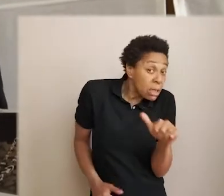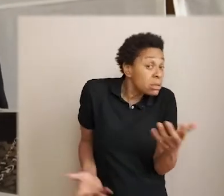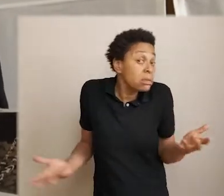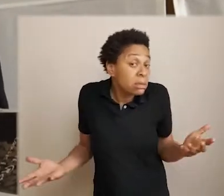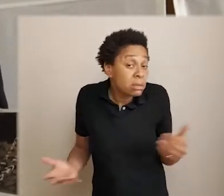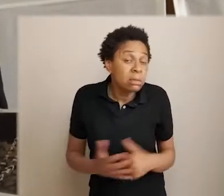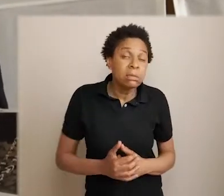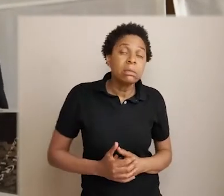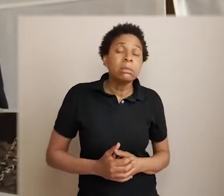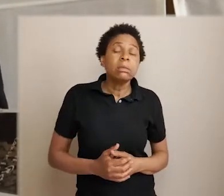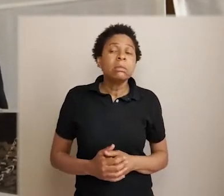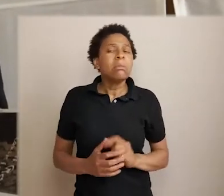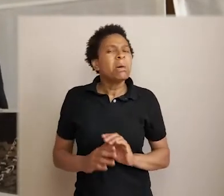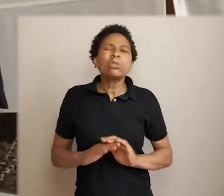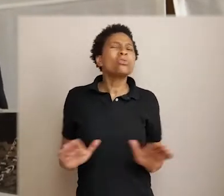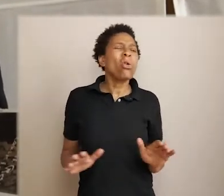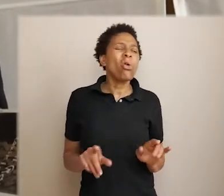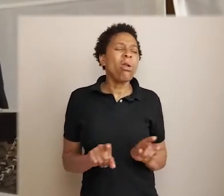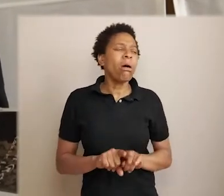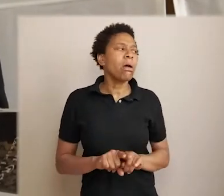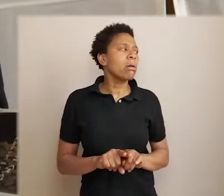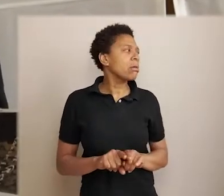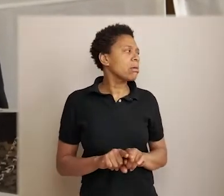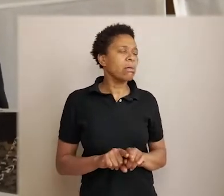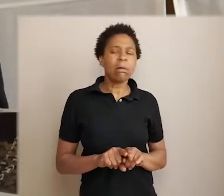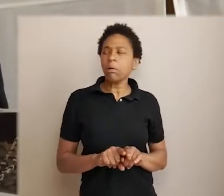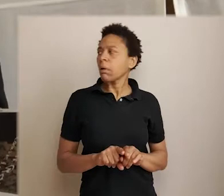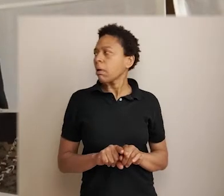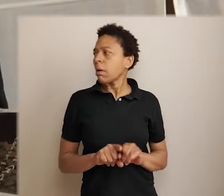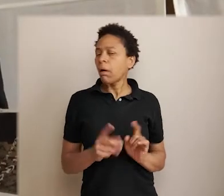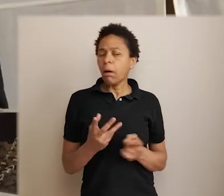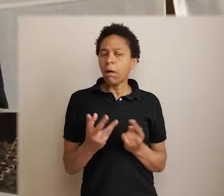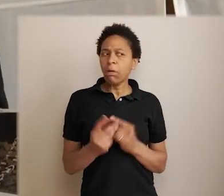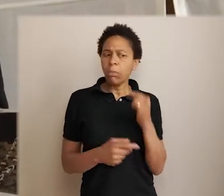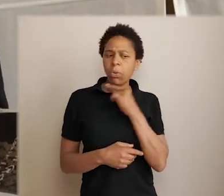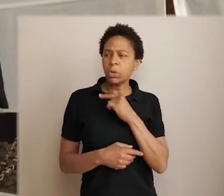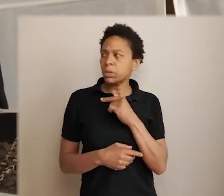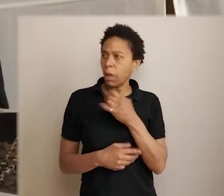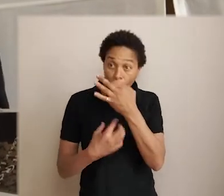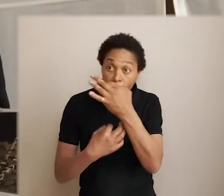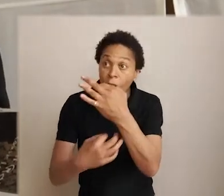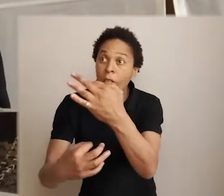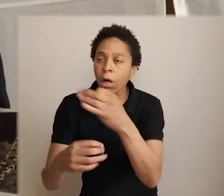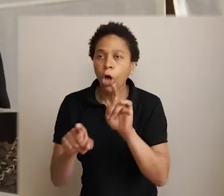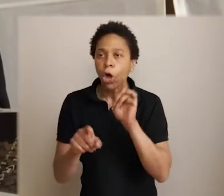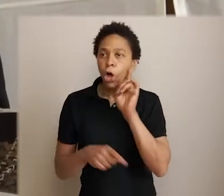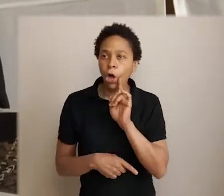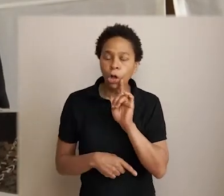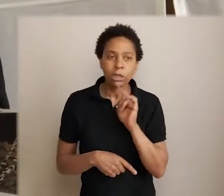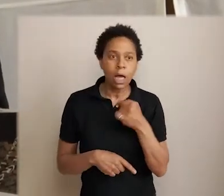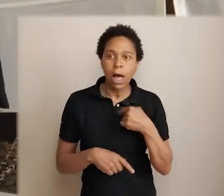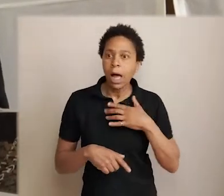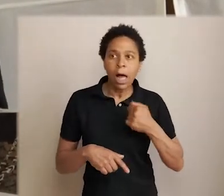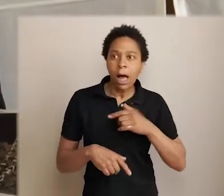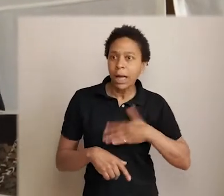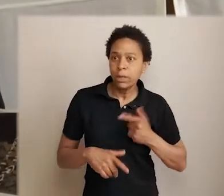but probably not like most boys would be, you know. I didn't want to jump in their knickers. That's not how